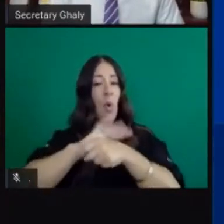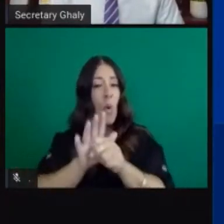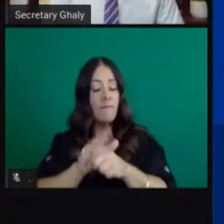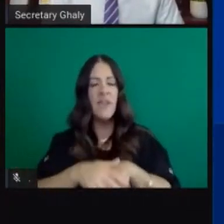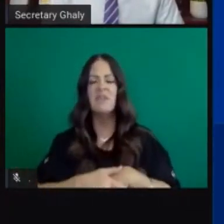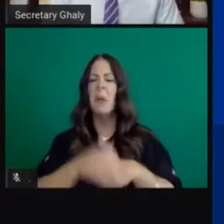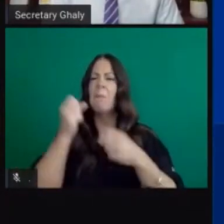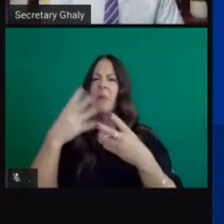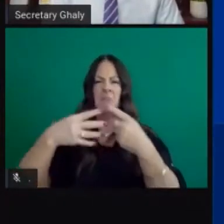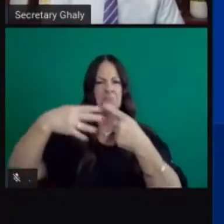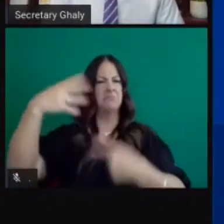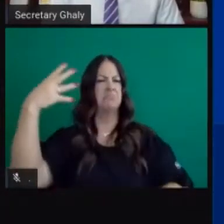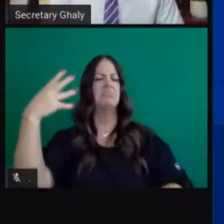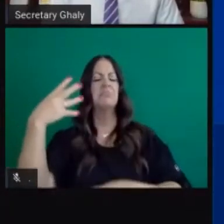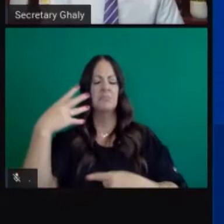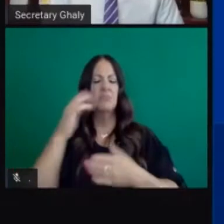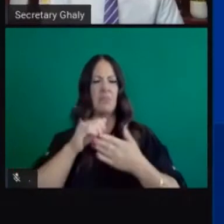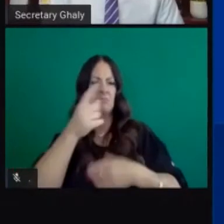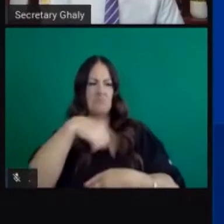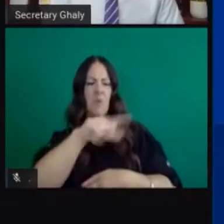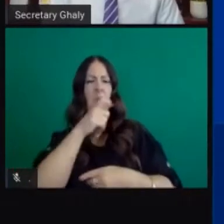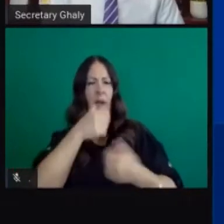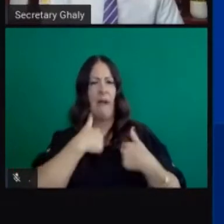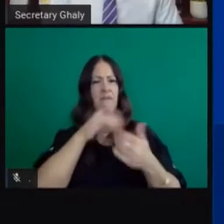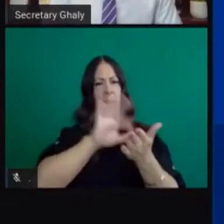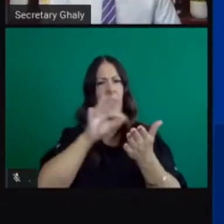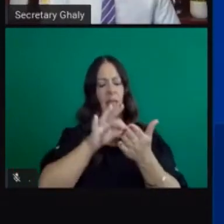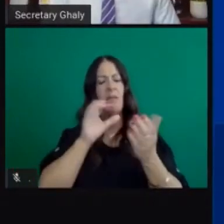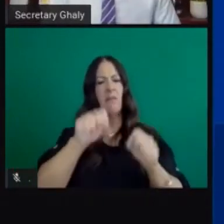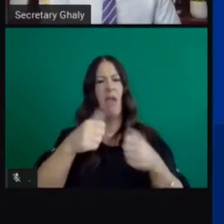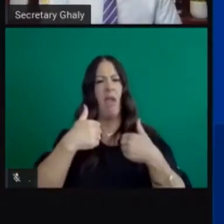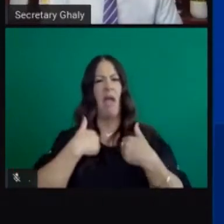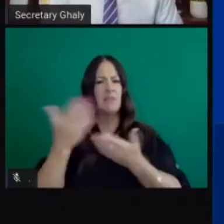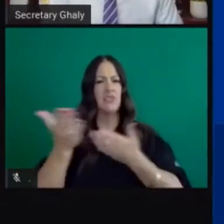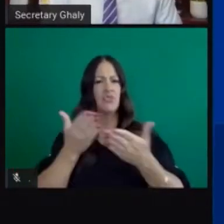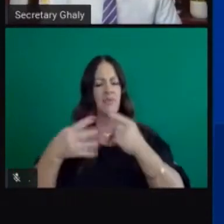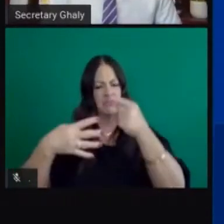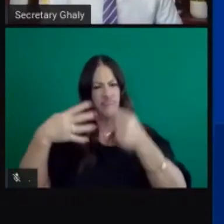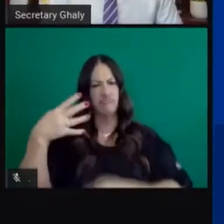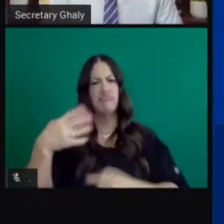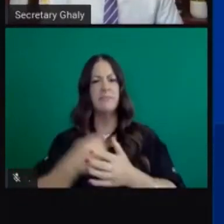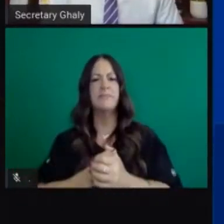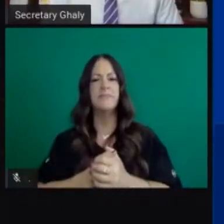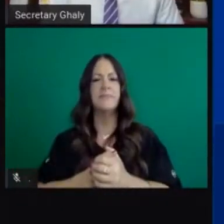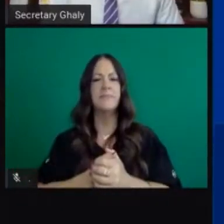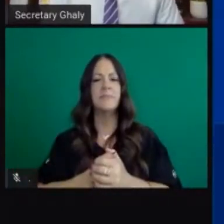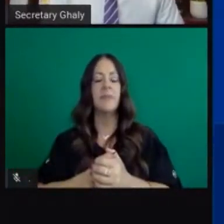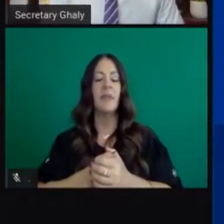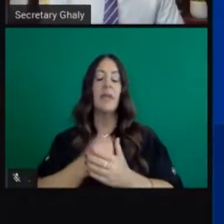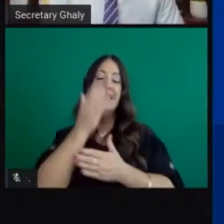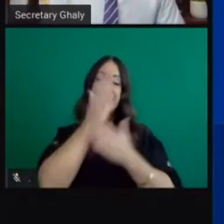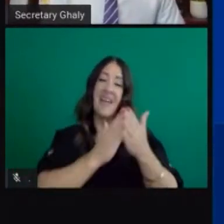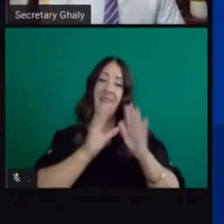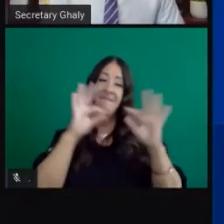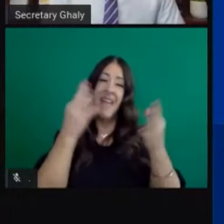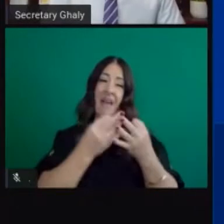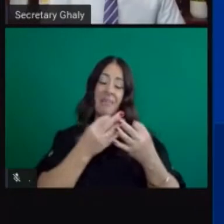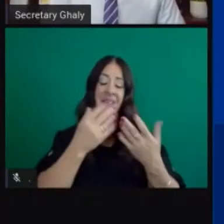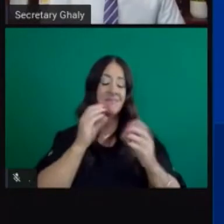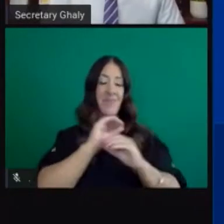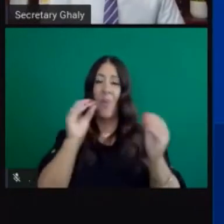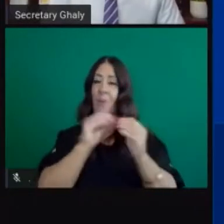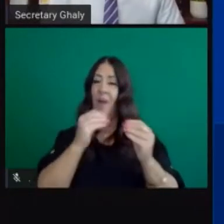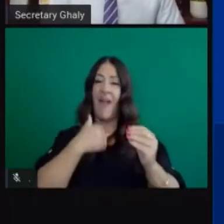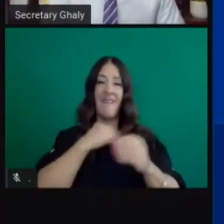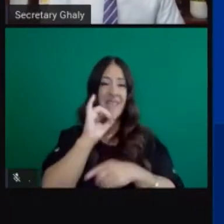more things. We know that a number of people and families may have recently lost insurance coverage,